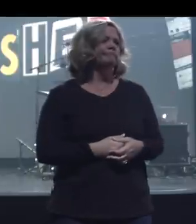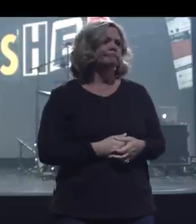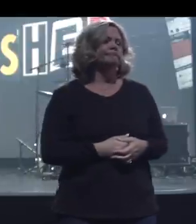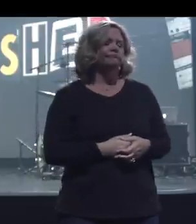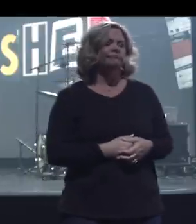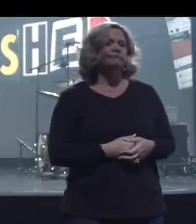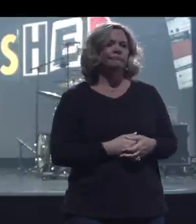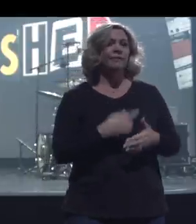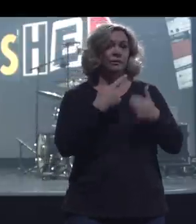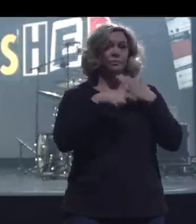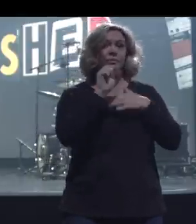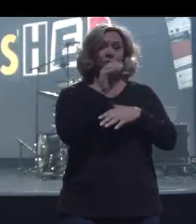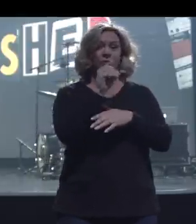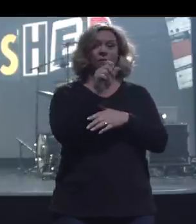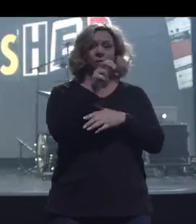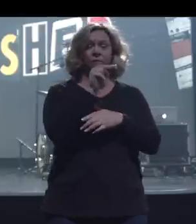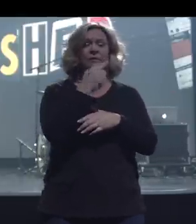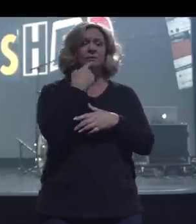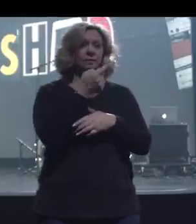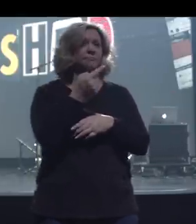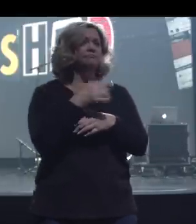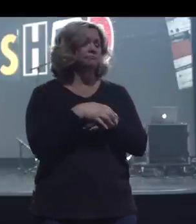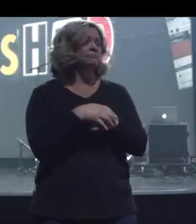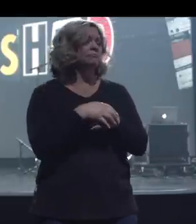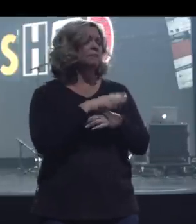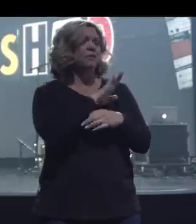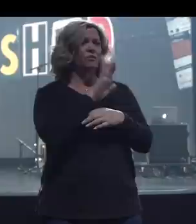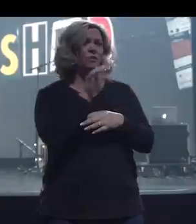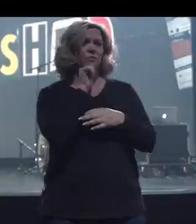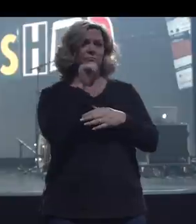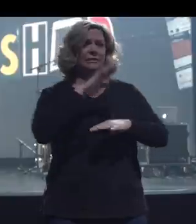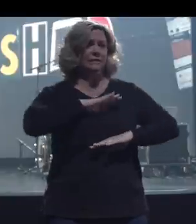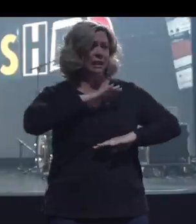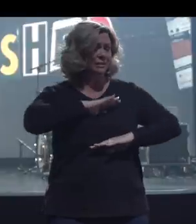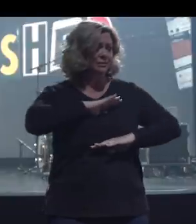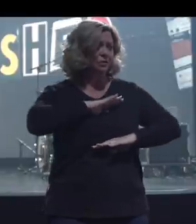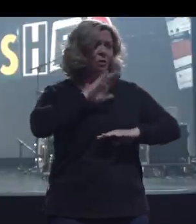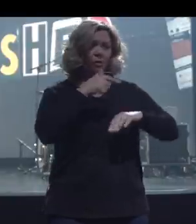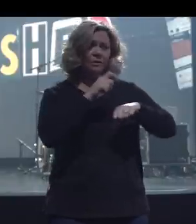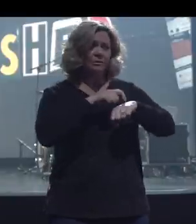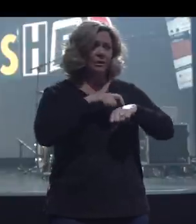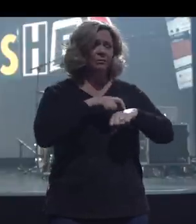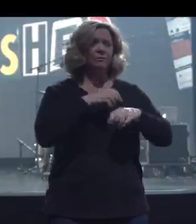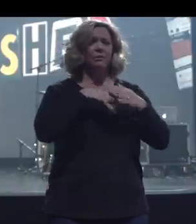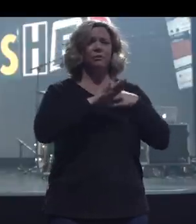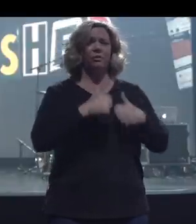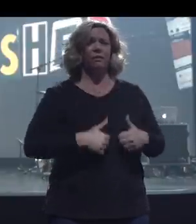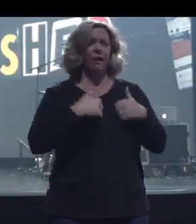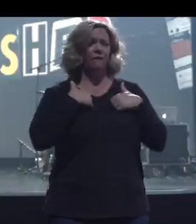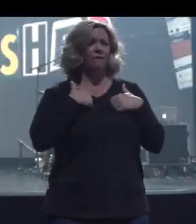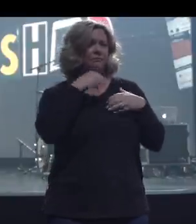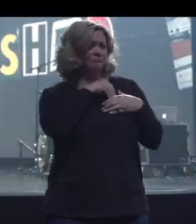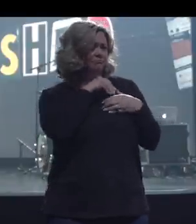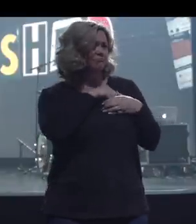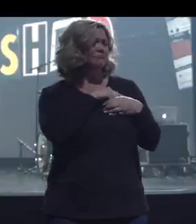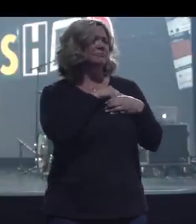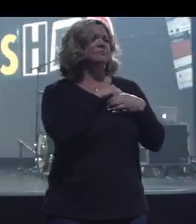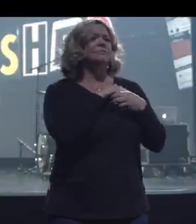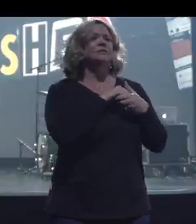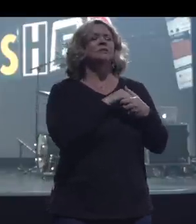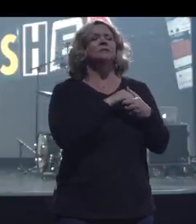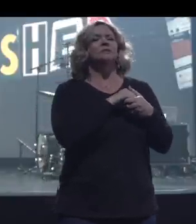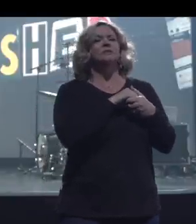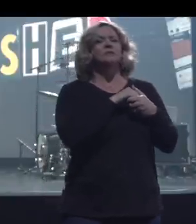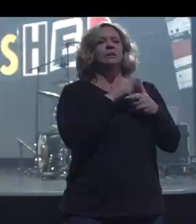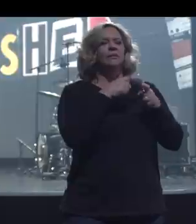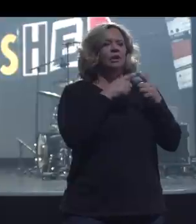That's what he's saying. So if you're discontent, if there's all sorts of discontentment inside you today, I